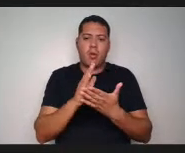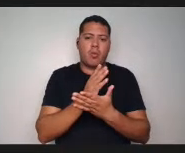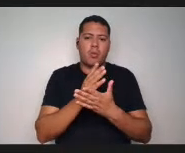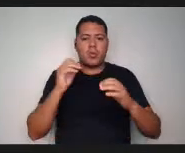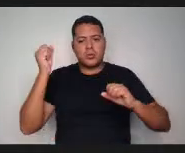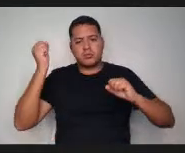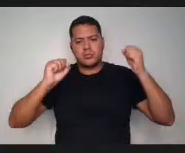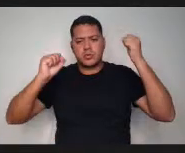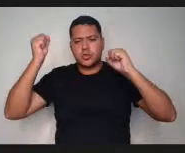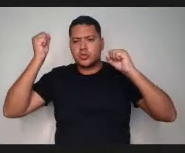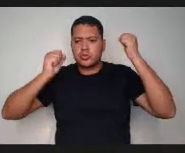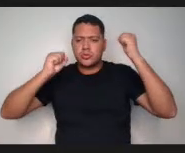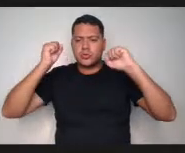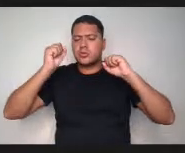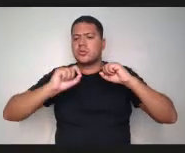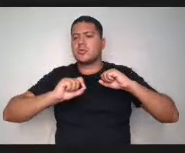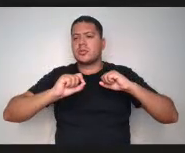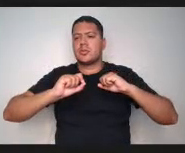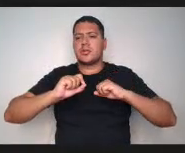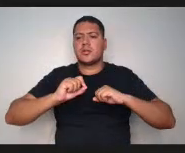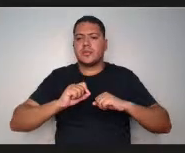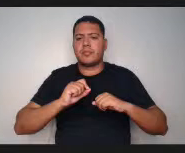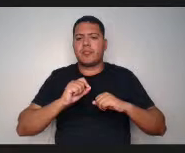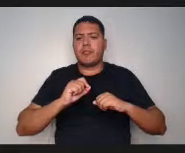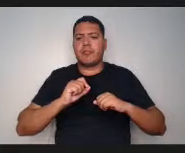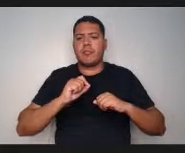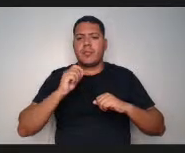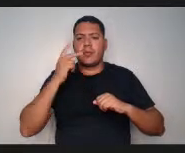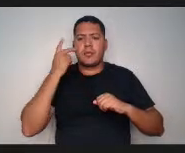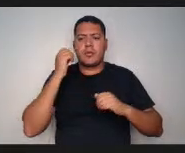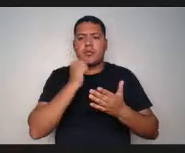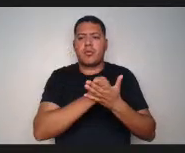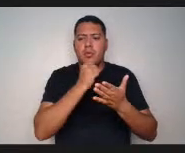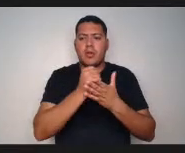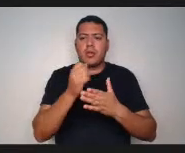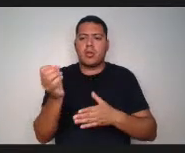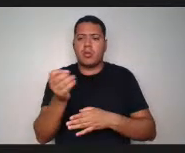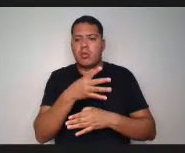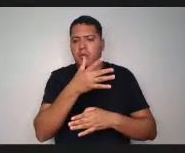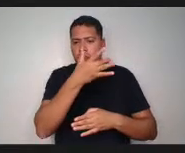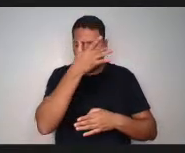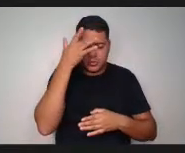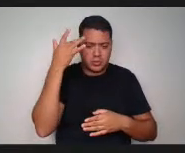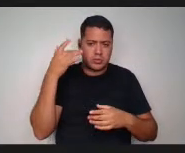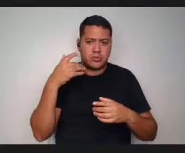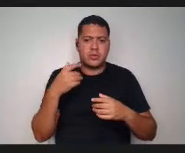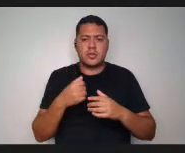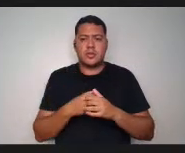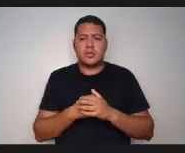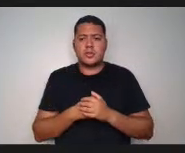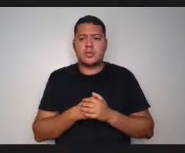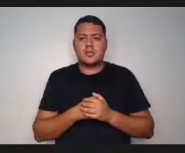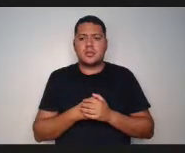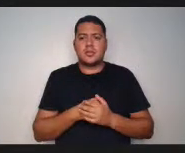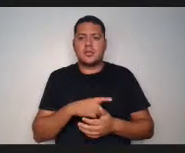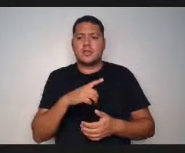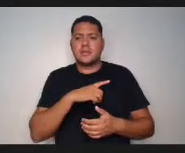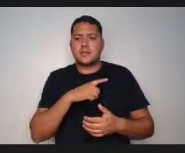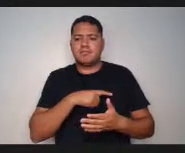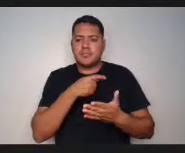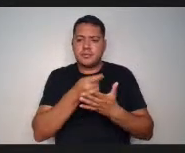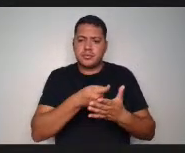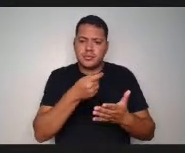They require existing workers to do more overtime to fill in production gaps or